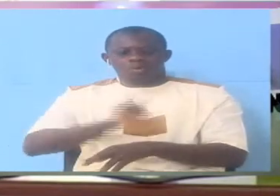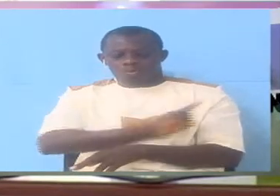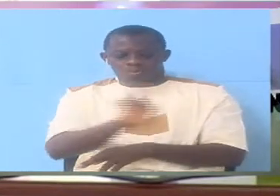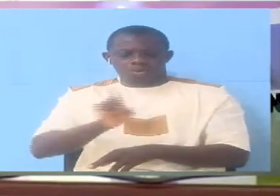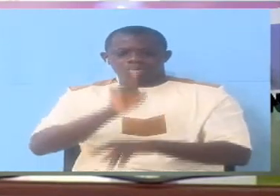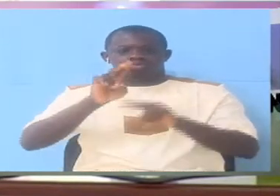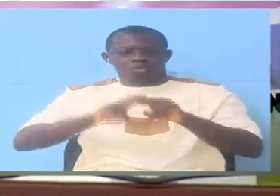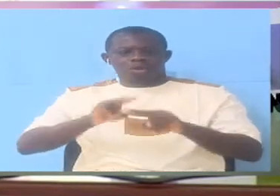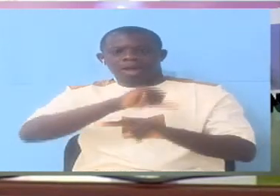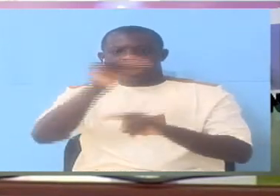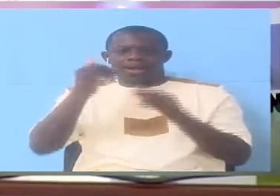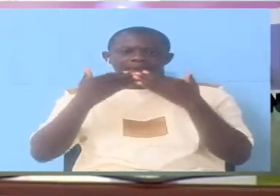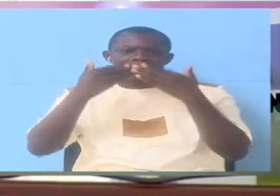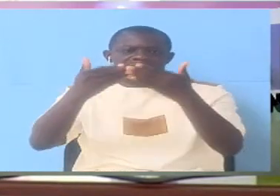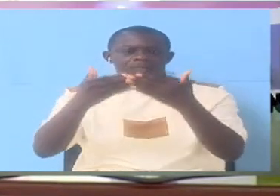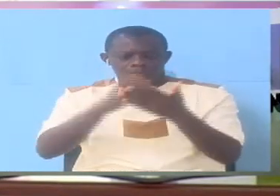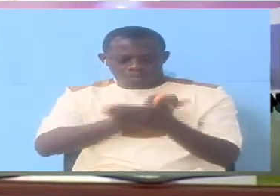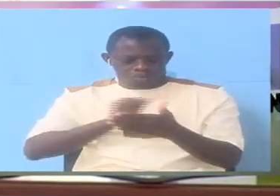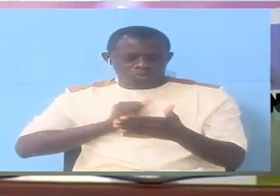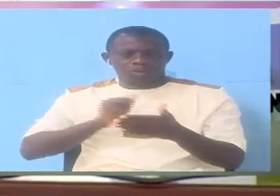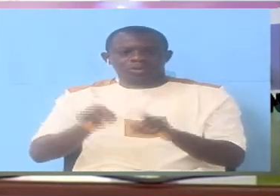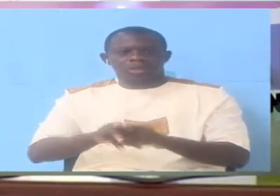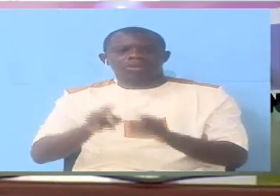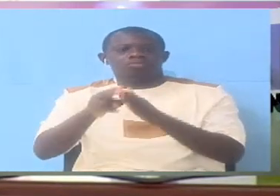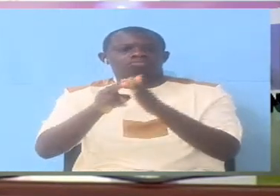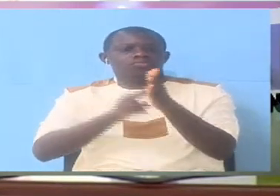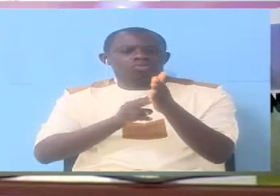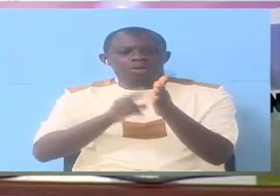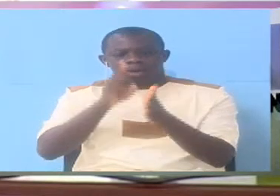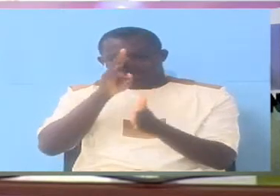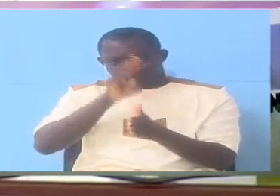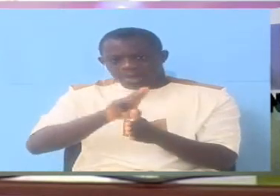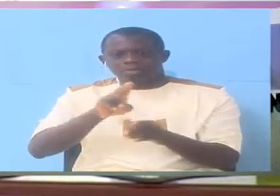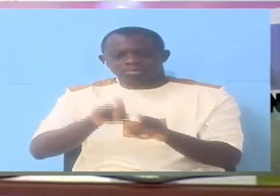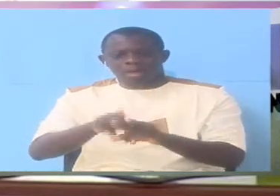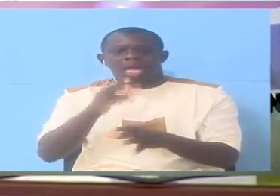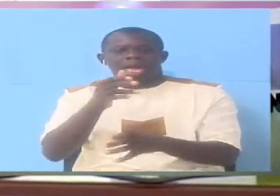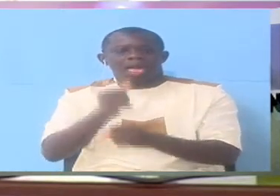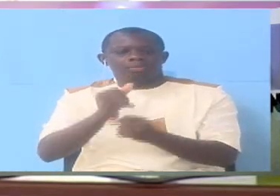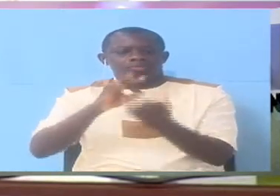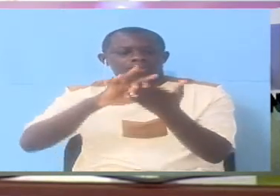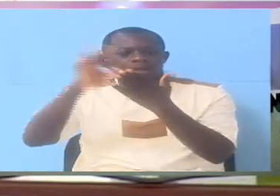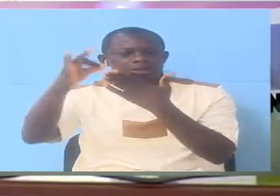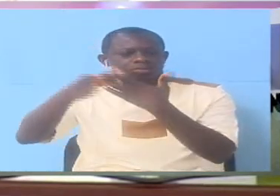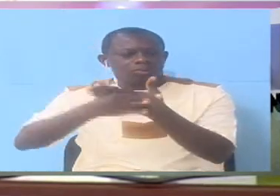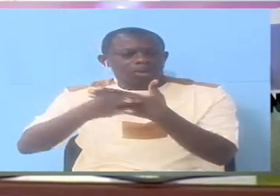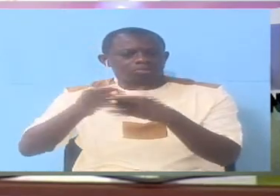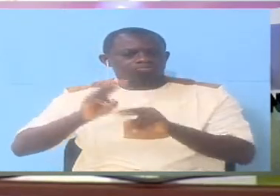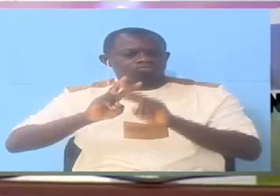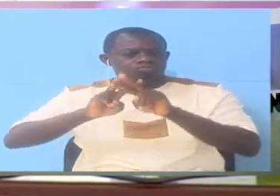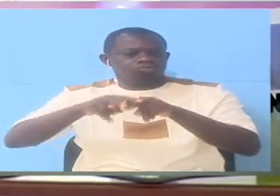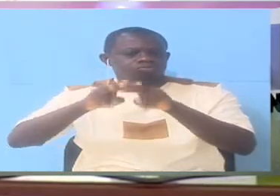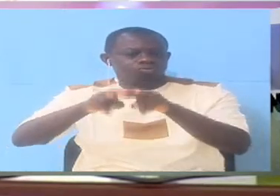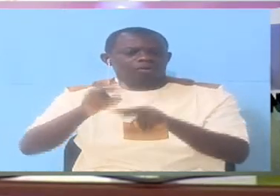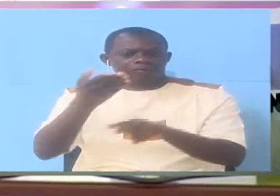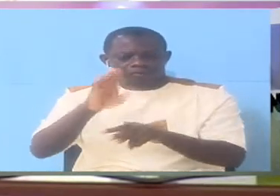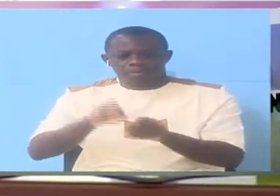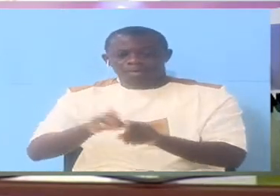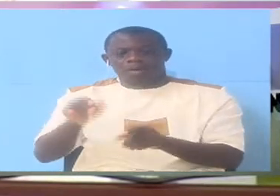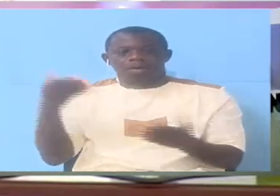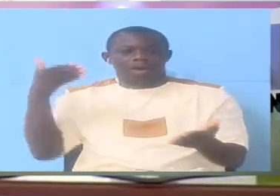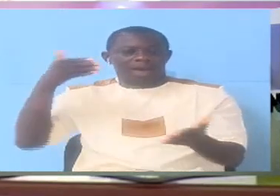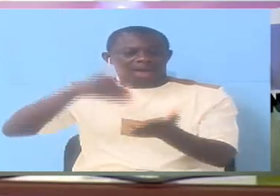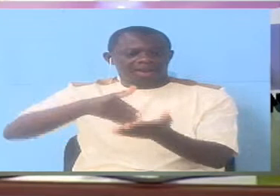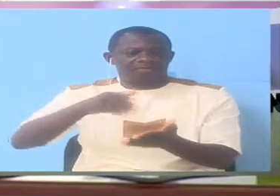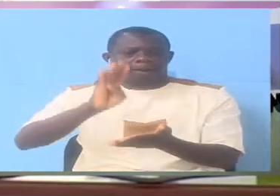a ferry. They needed to ferry them from Bara to Banjul and suggested that the Navy should